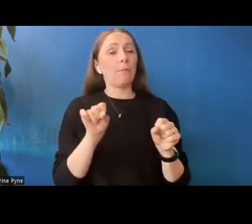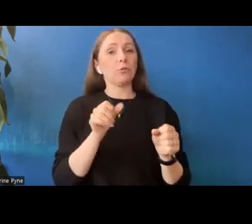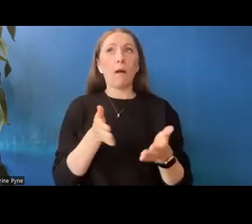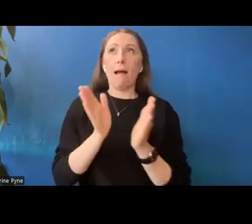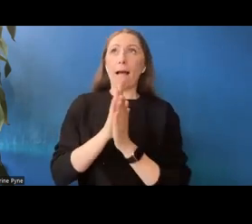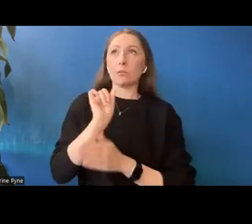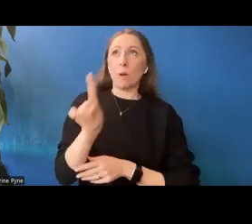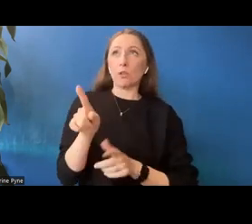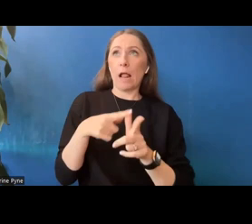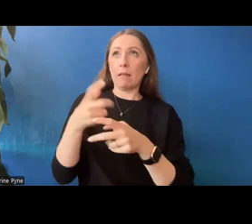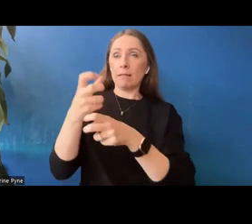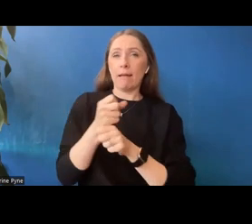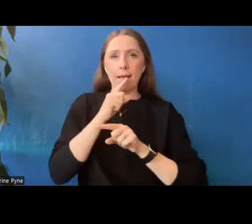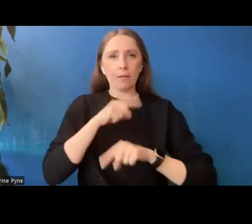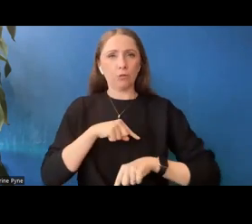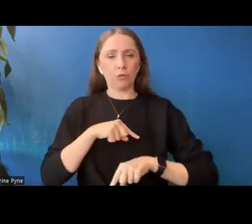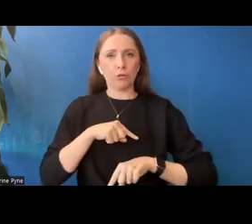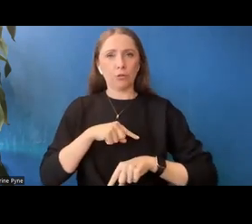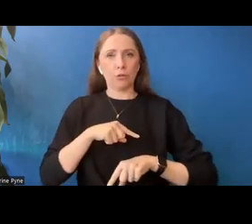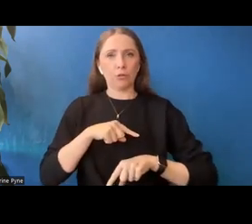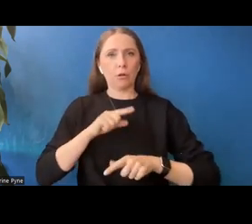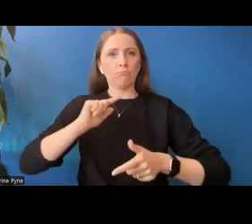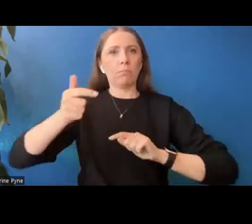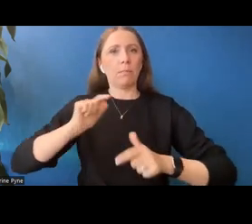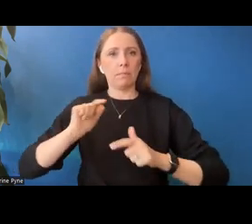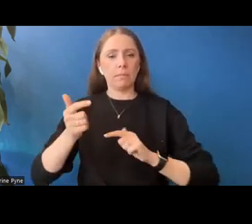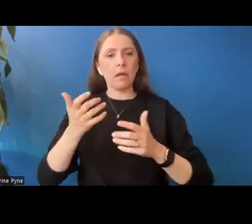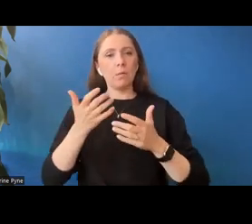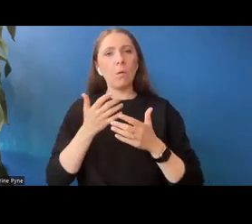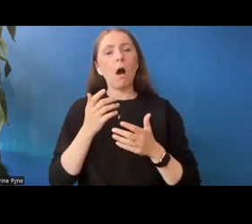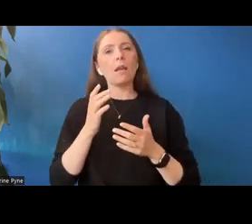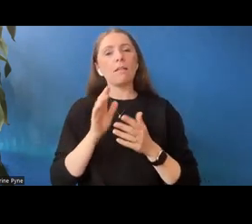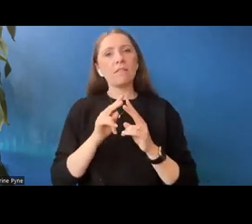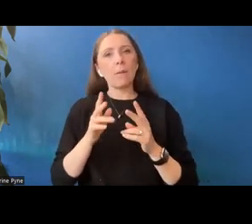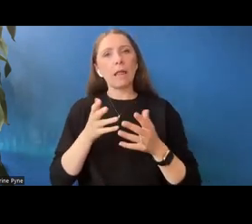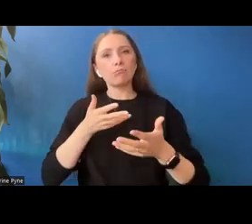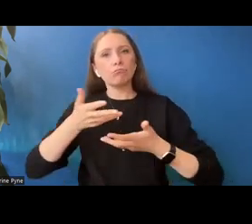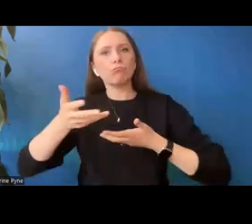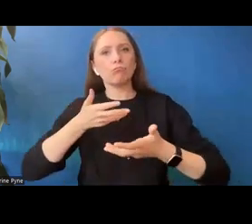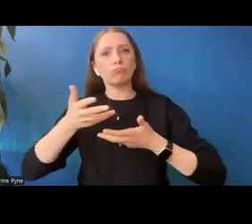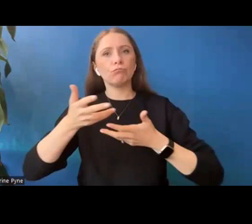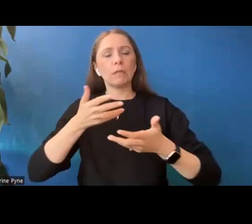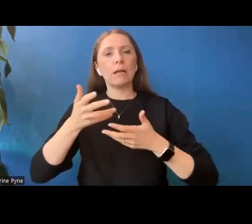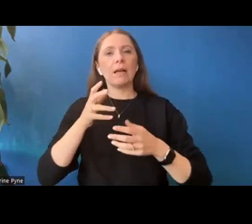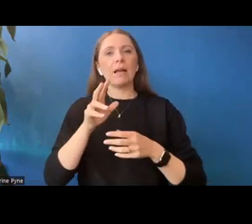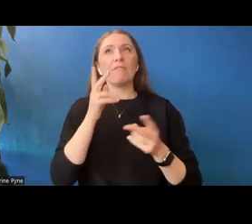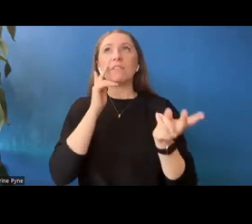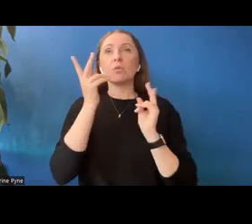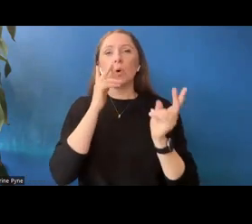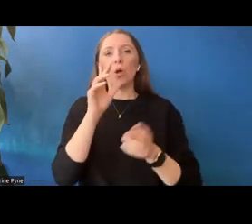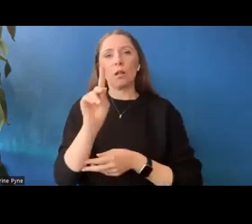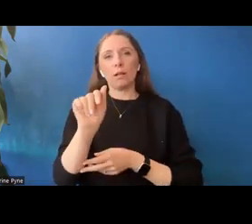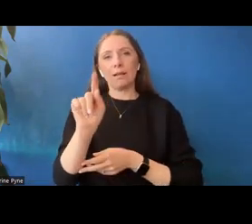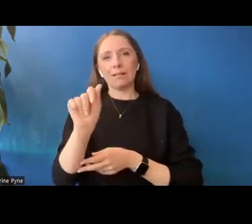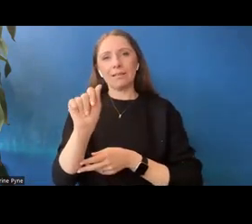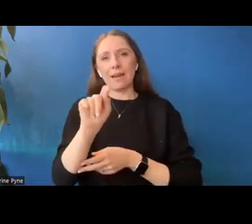answer. So we're looking to build an agile data analysis and visualization tool that would be